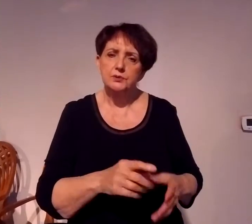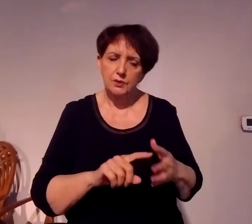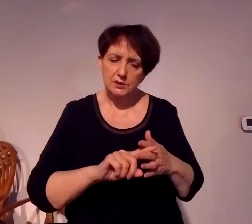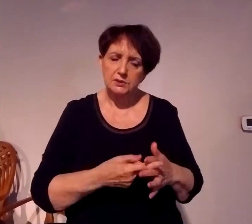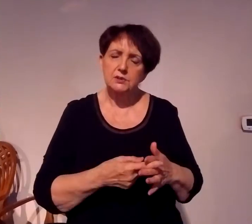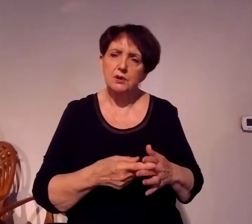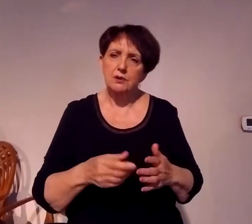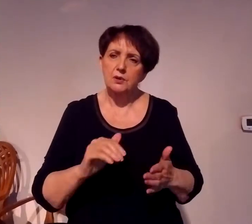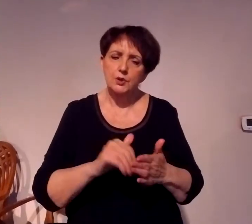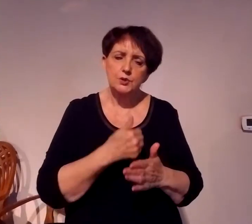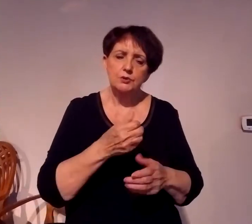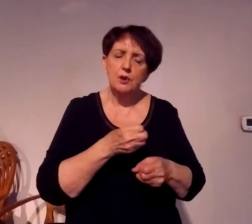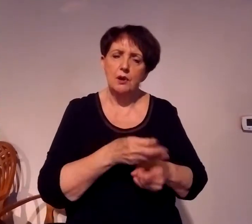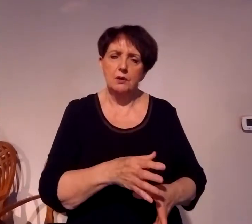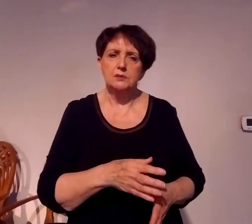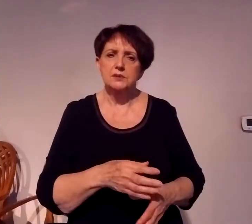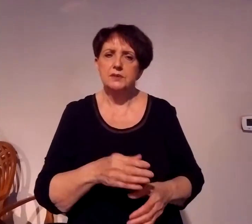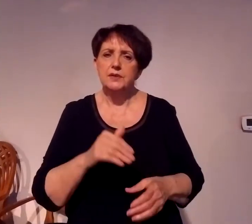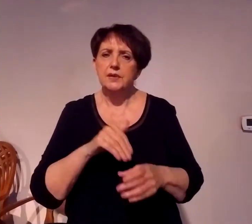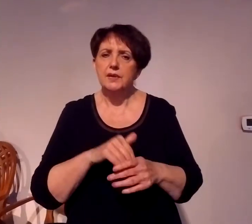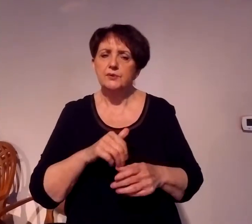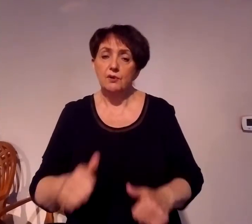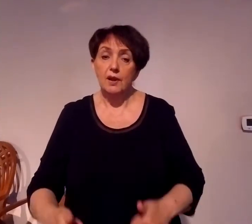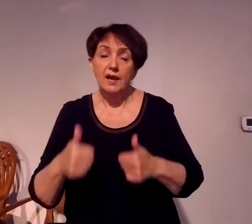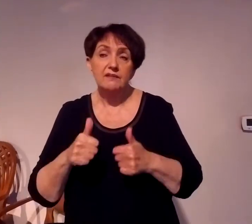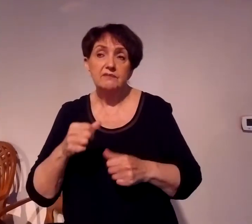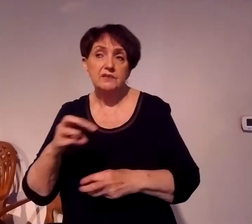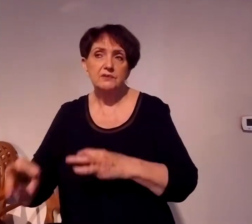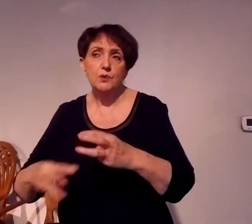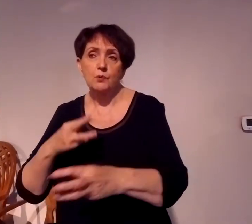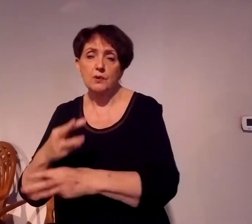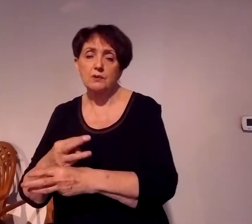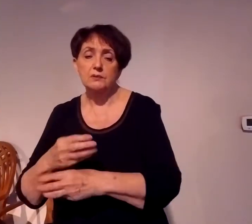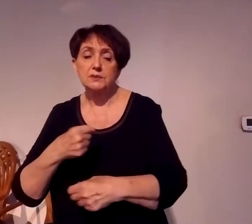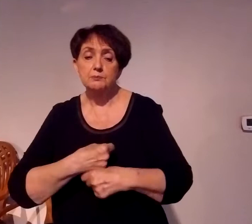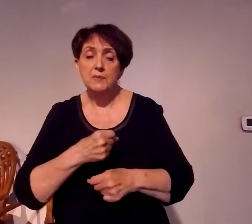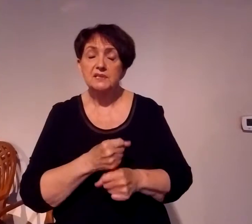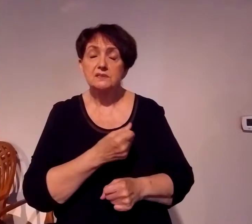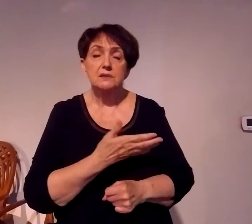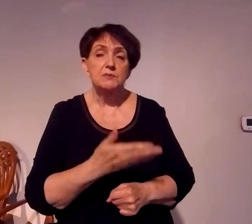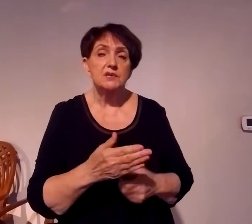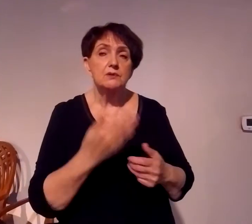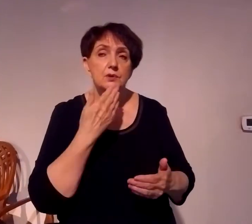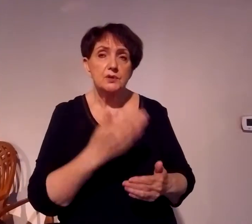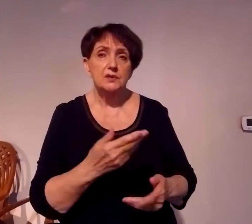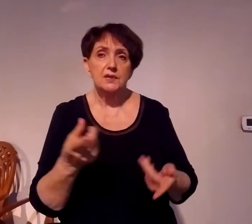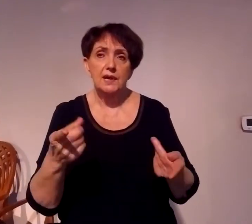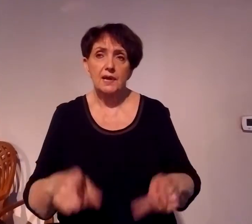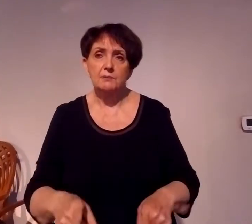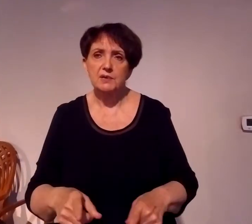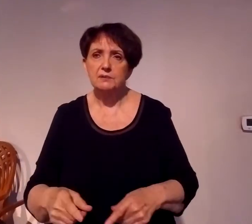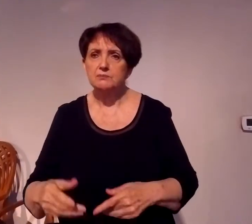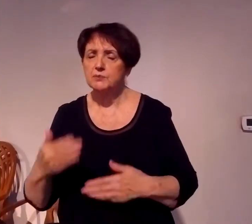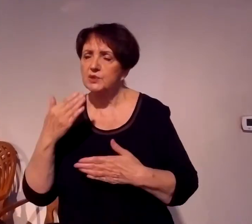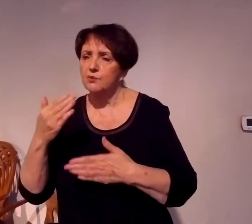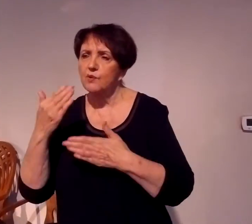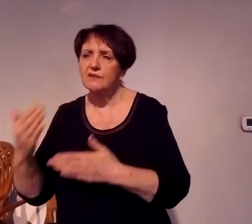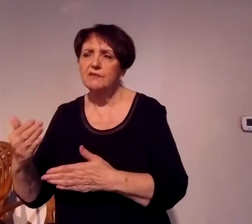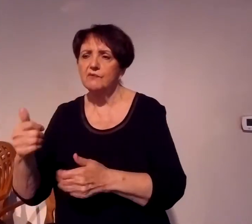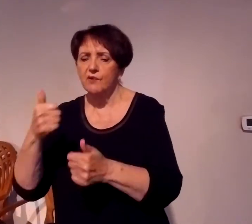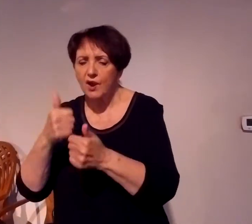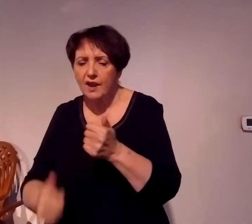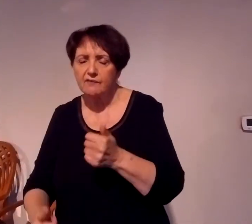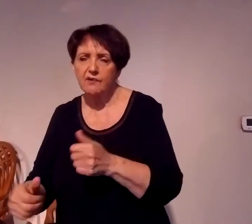your own life, but in the world, for manifesting something good. Be grateful for every action you can and